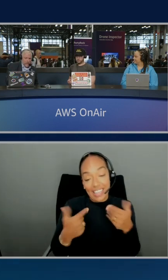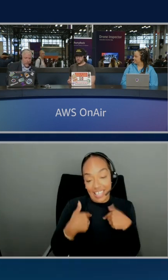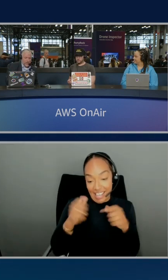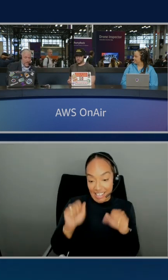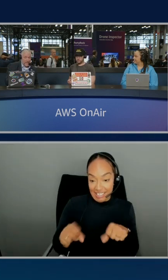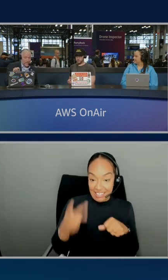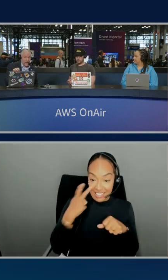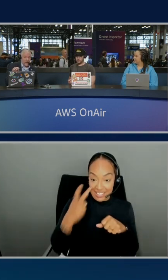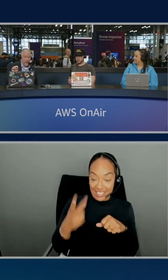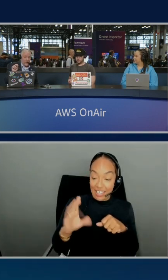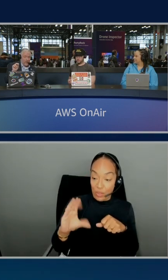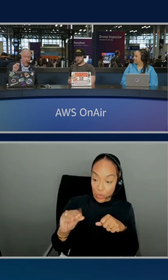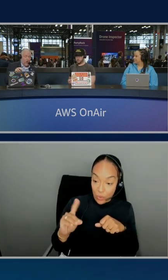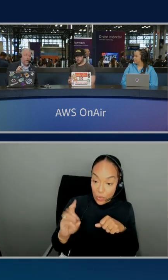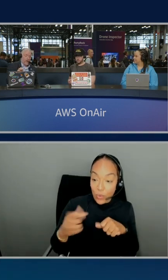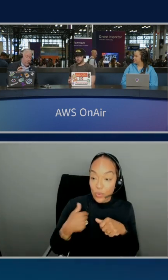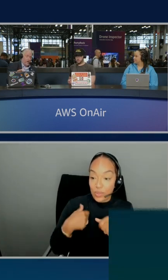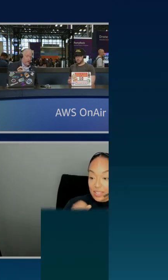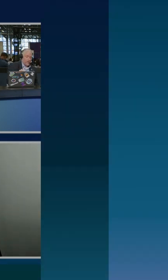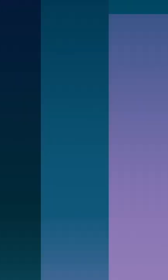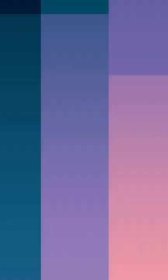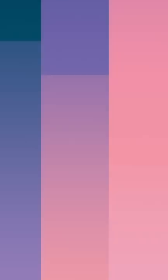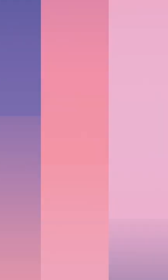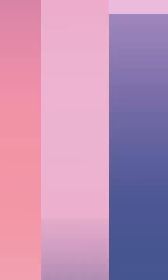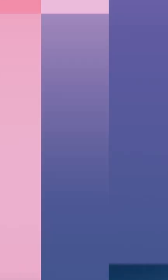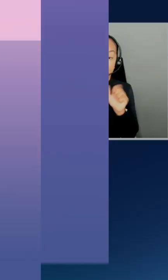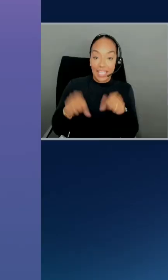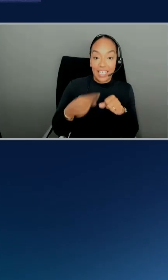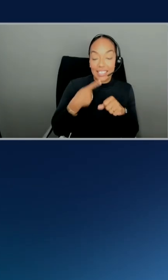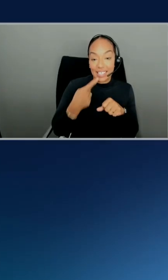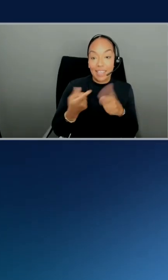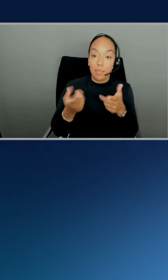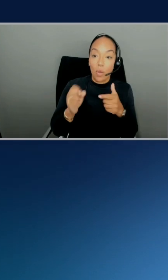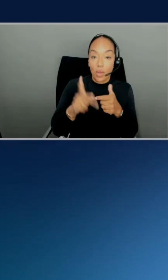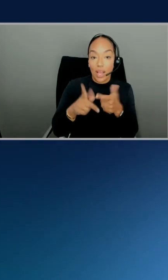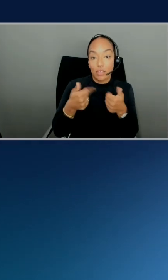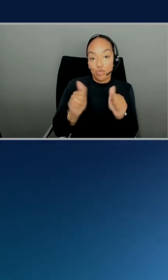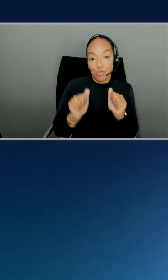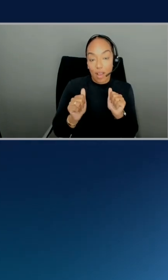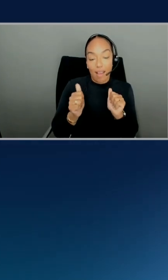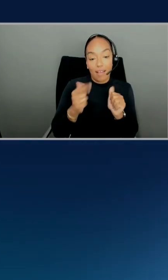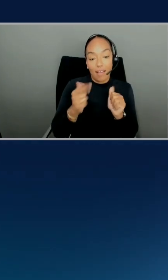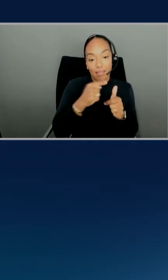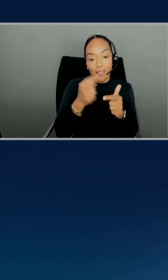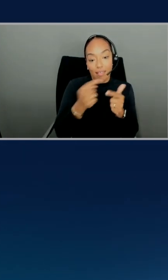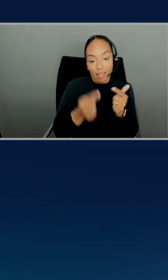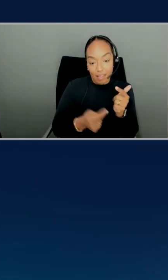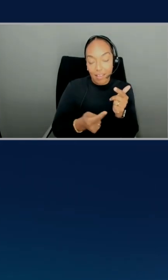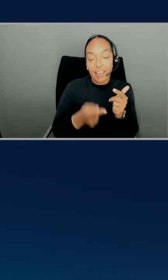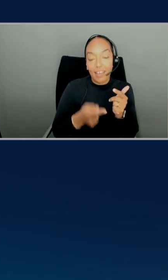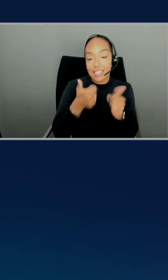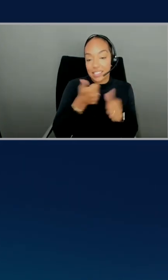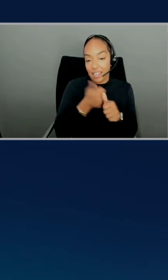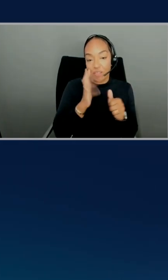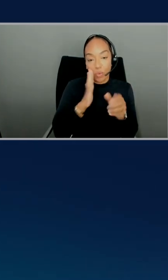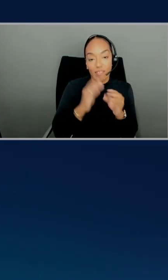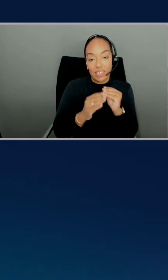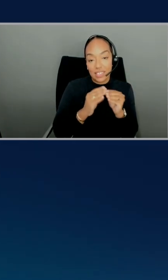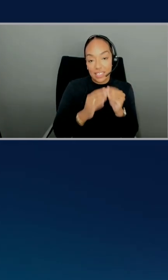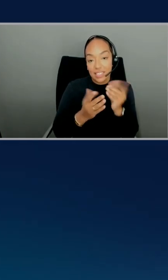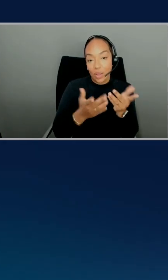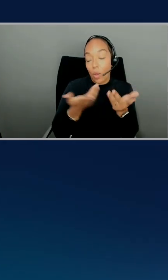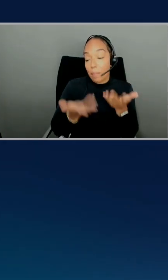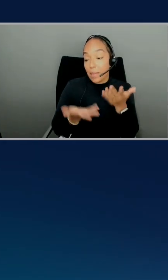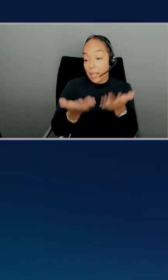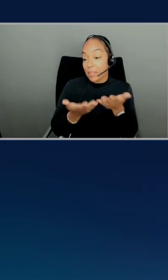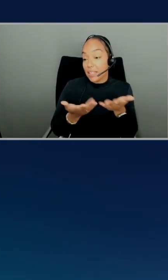the code and I can say, oh, okay, well, try this, boom, boom, boom, Right. and it'll fix it. Or maybe even just telling it sometimes,